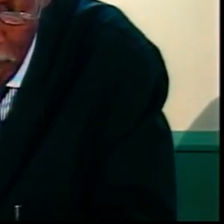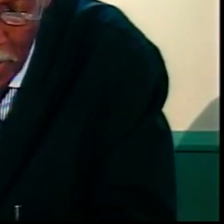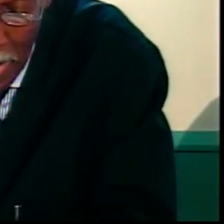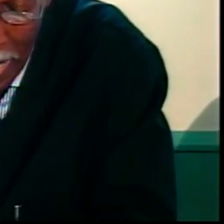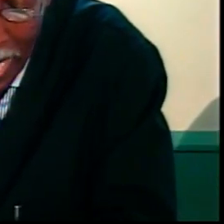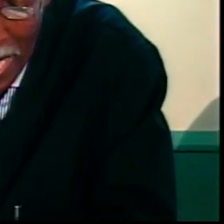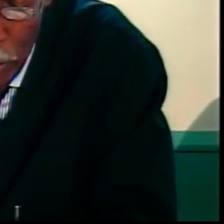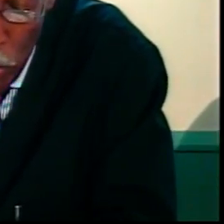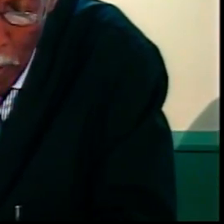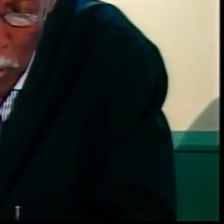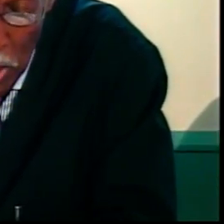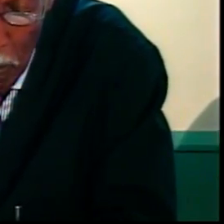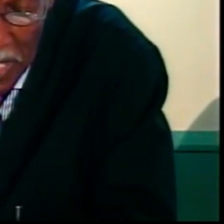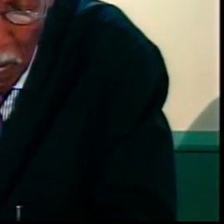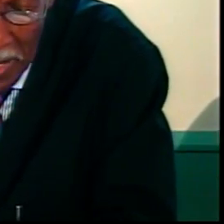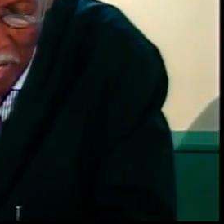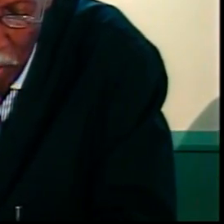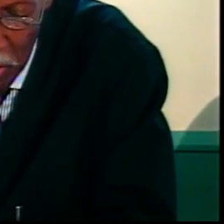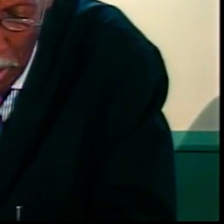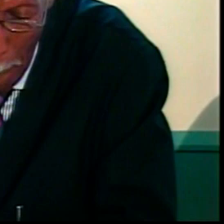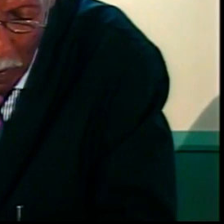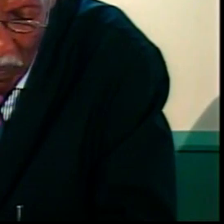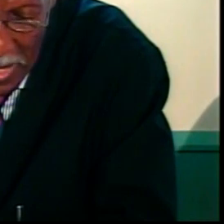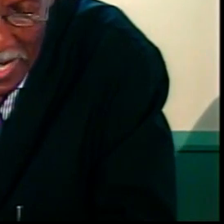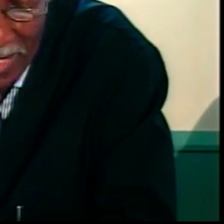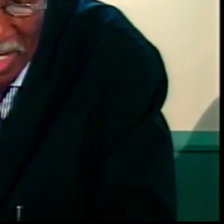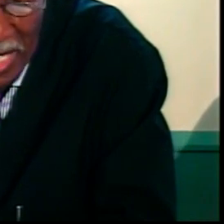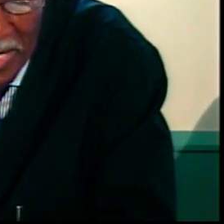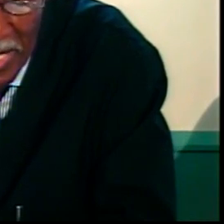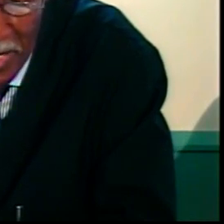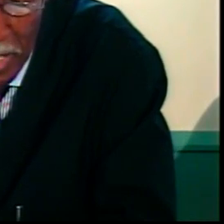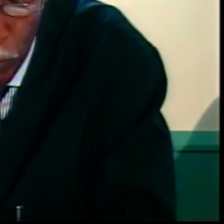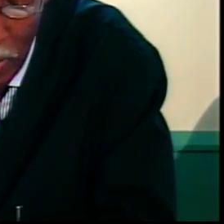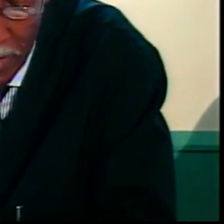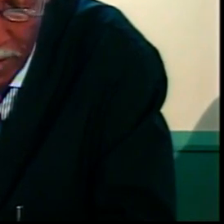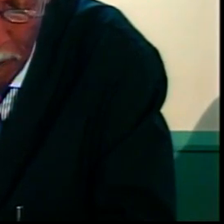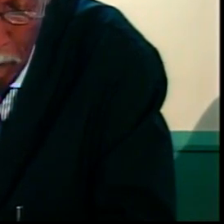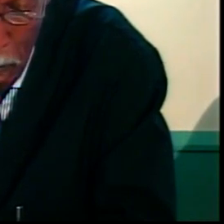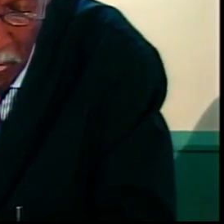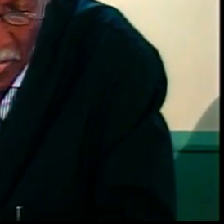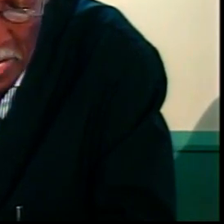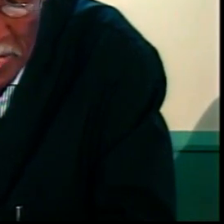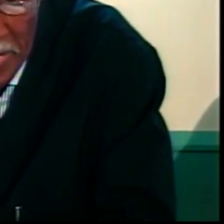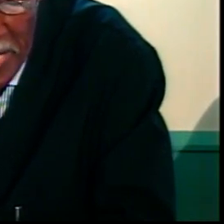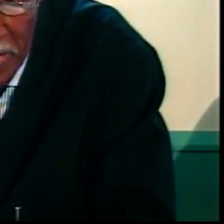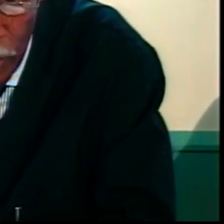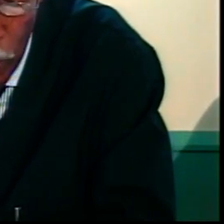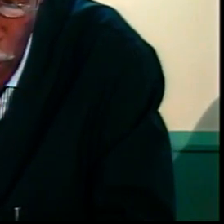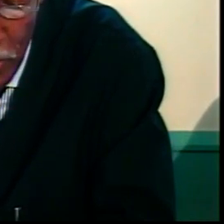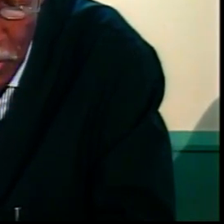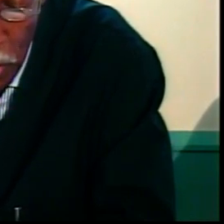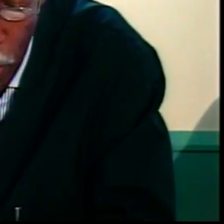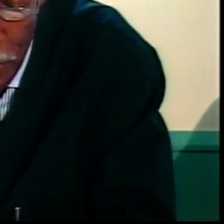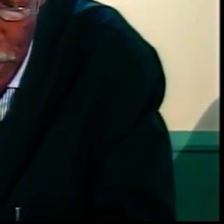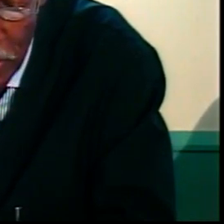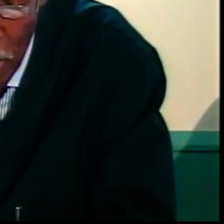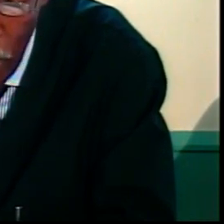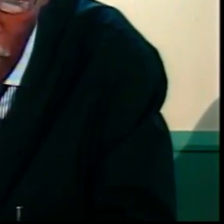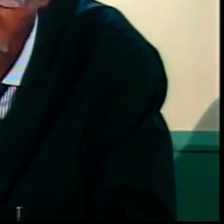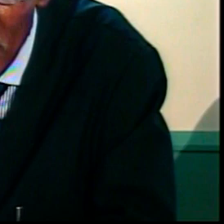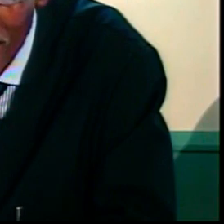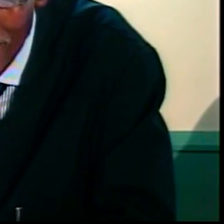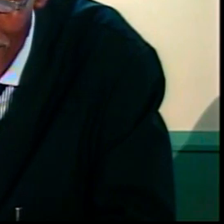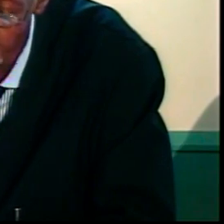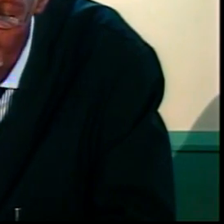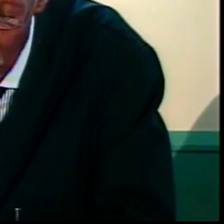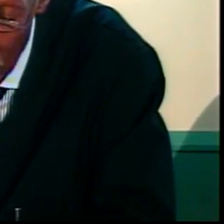order. And the tribunal must be careful in exercising its discretion, since costs orders